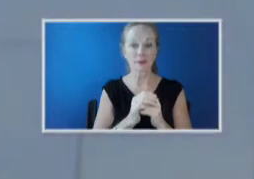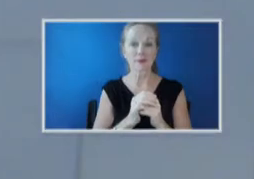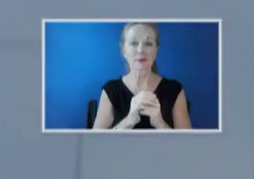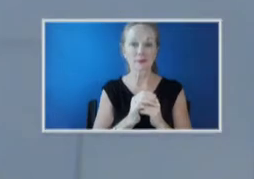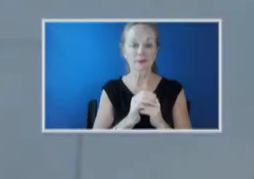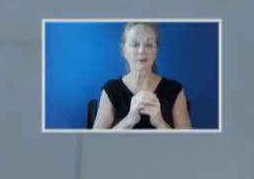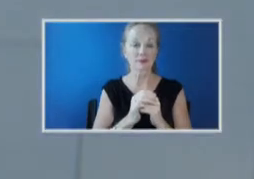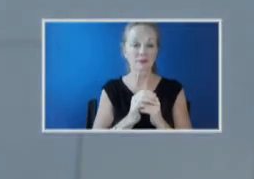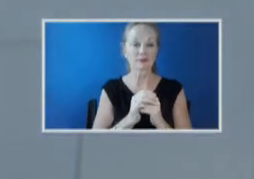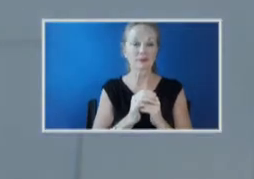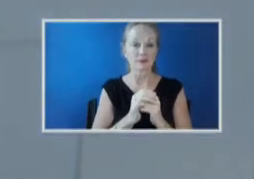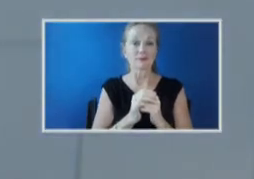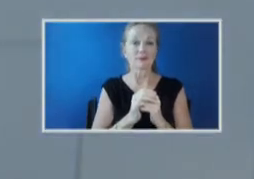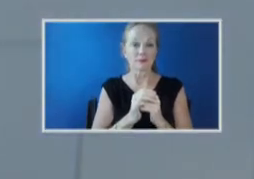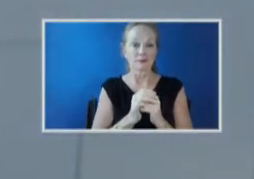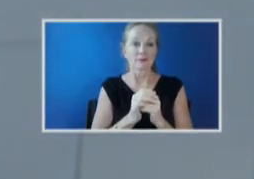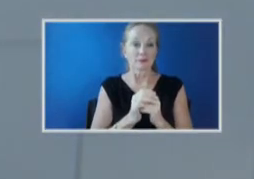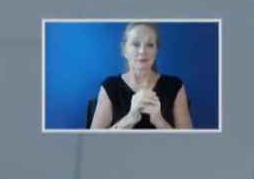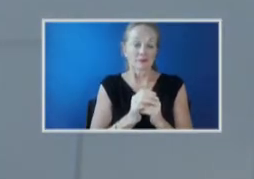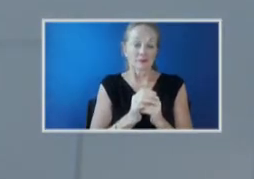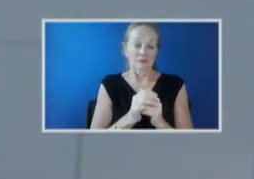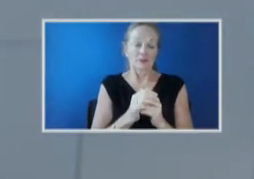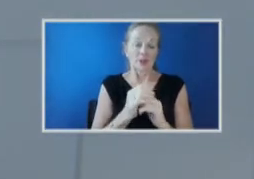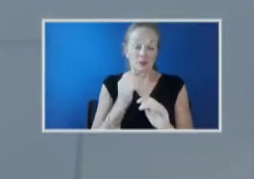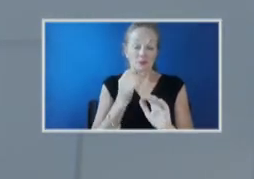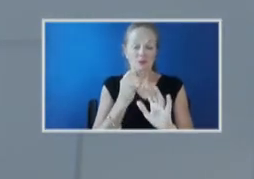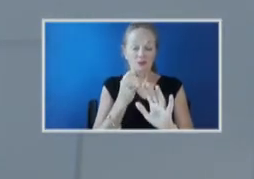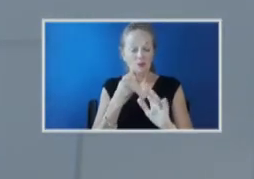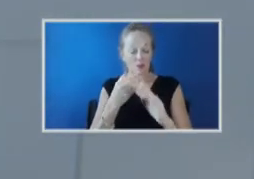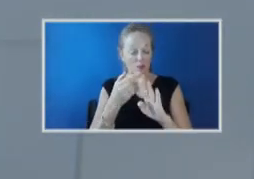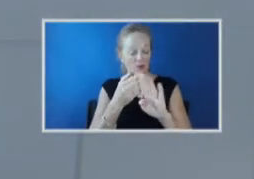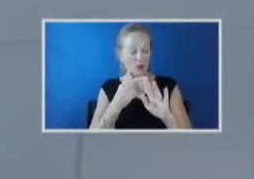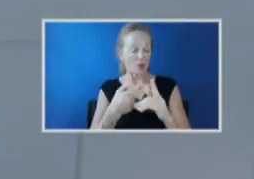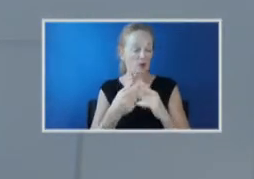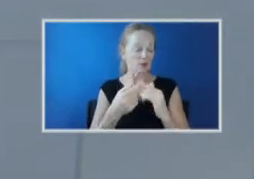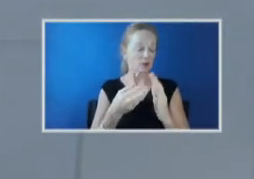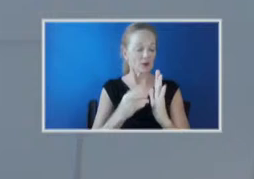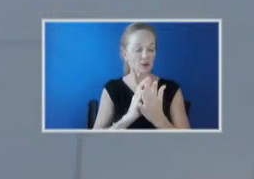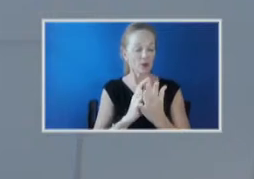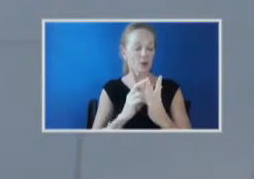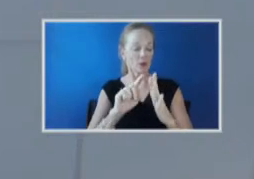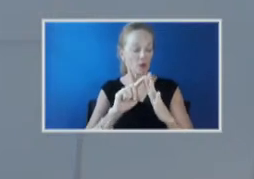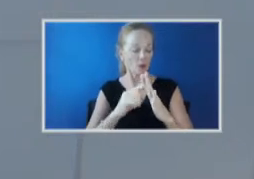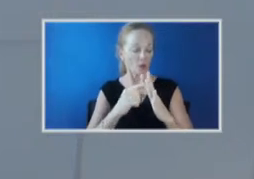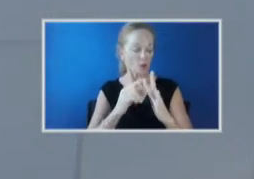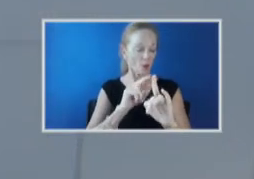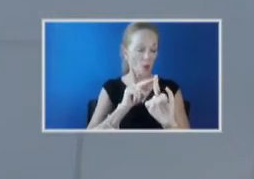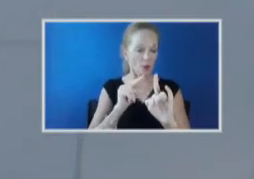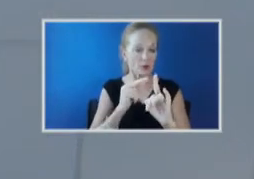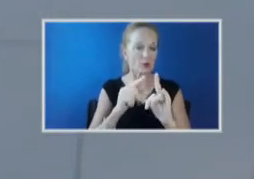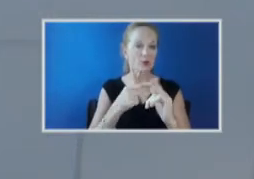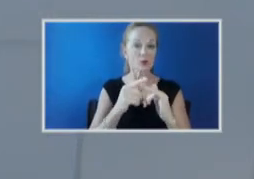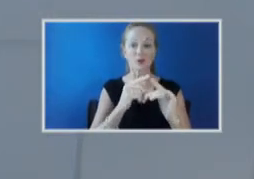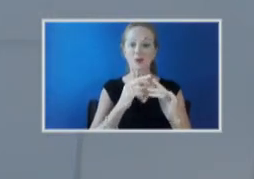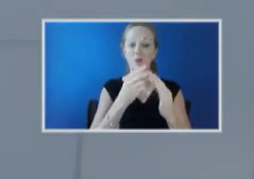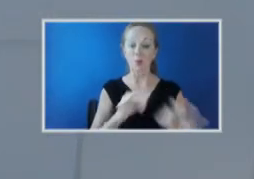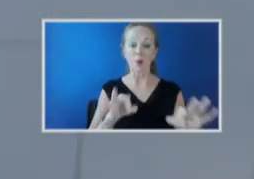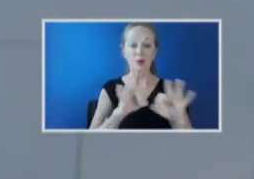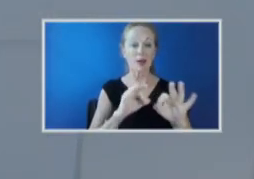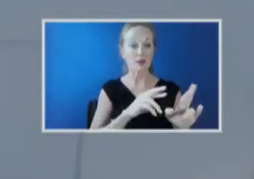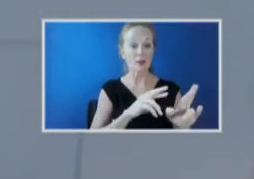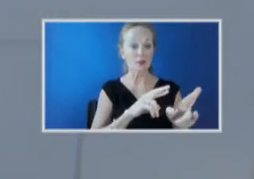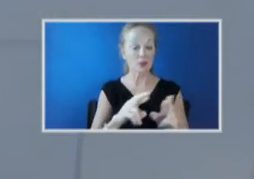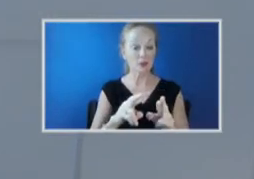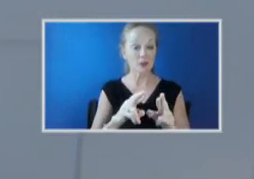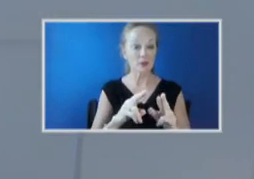through the orientation, it was clear that being able to have you prepared is very important as we come to these